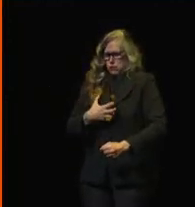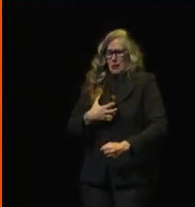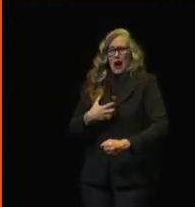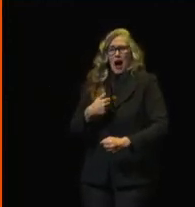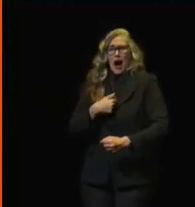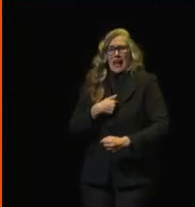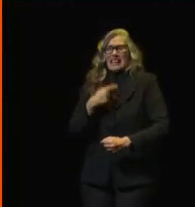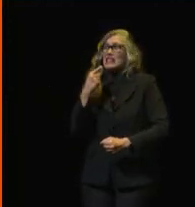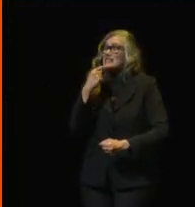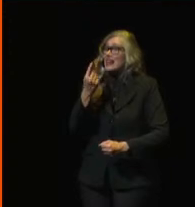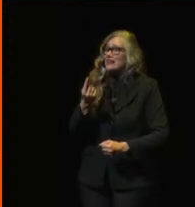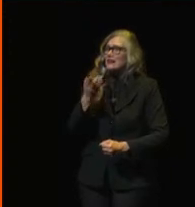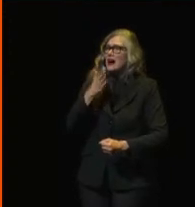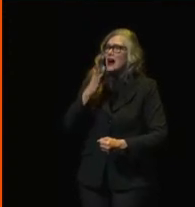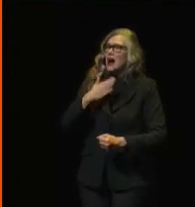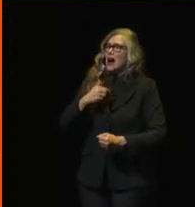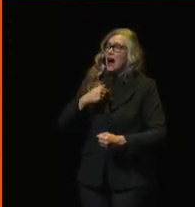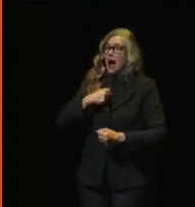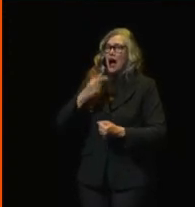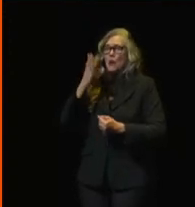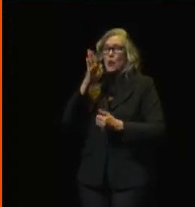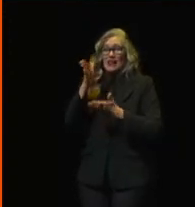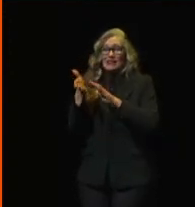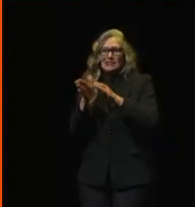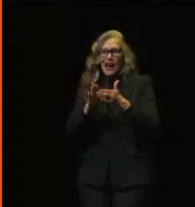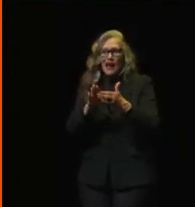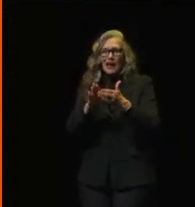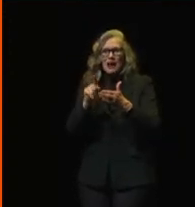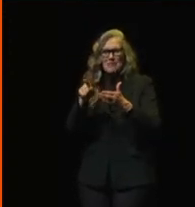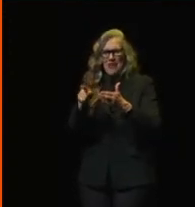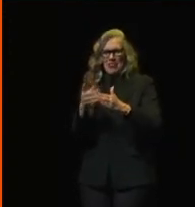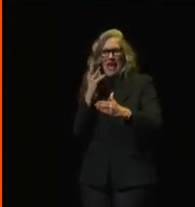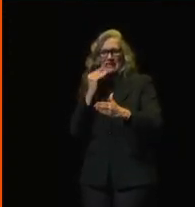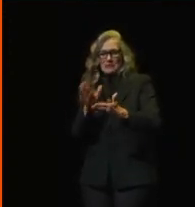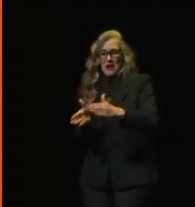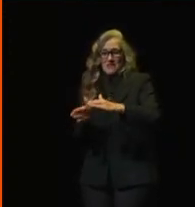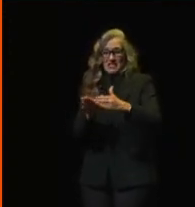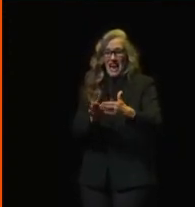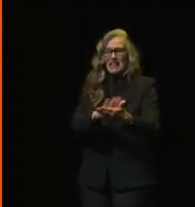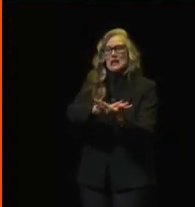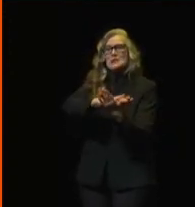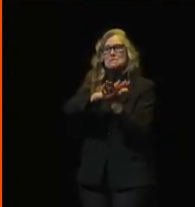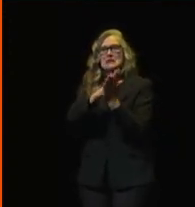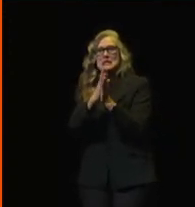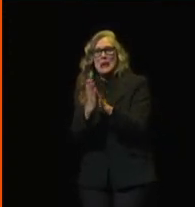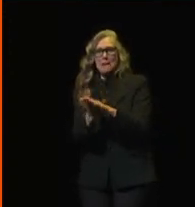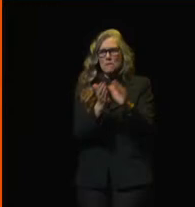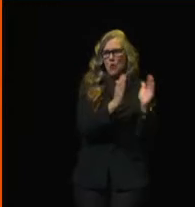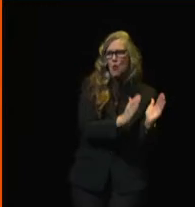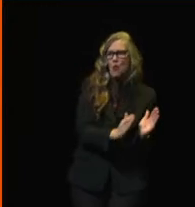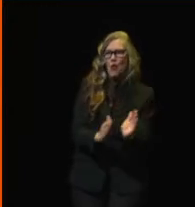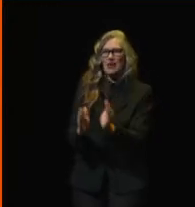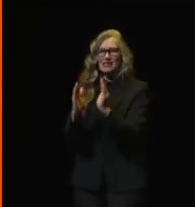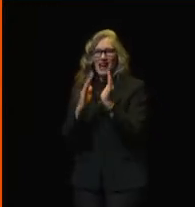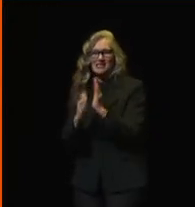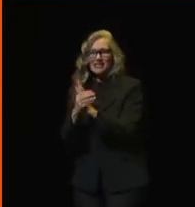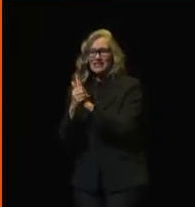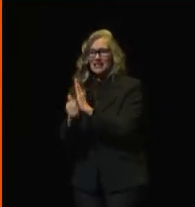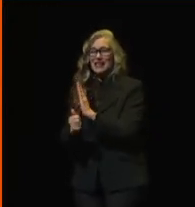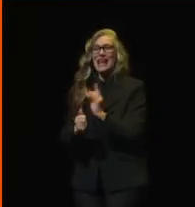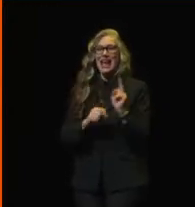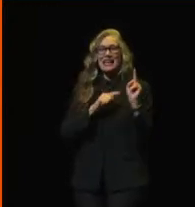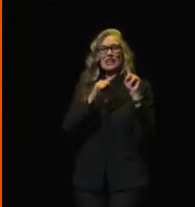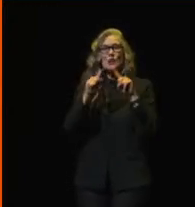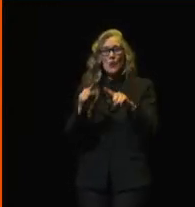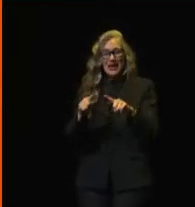organizing. Last winter, he wrote to us about singing This Land Is Your Land again, this time with Carl and Willow